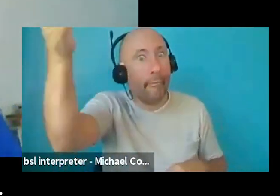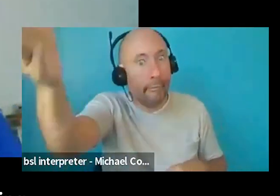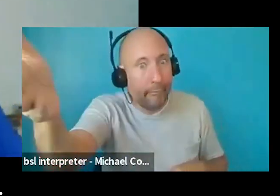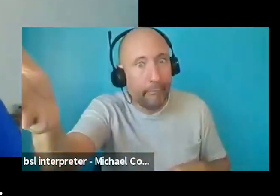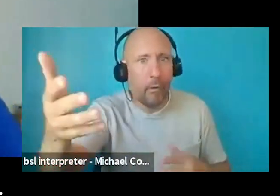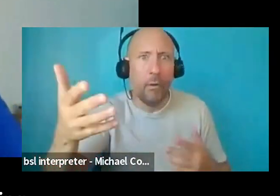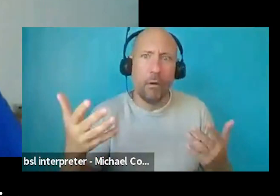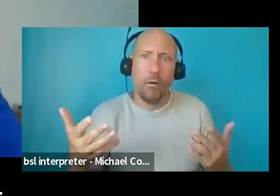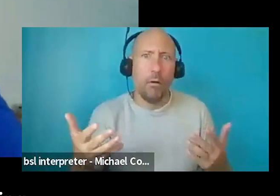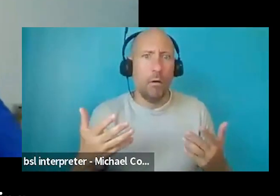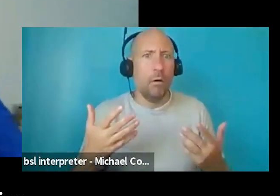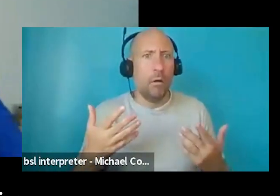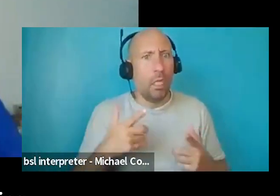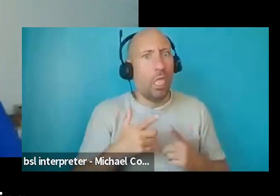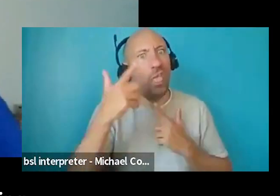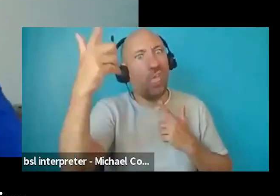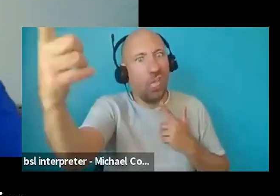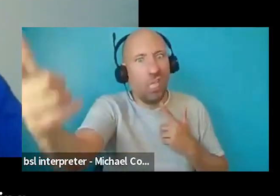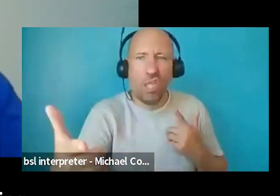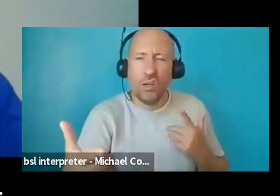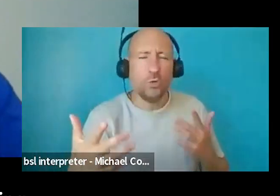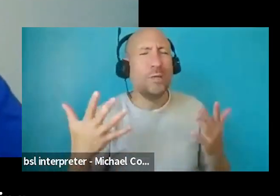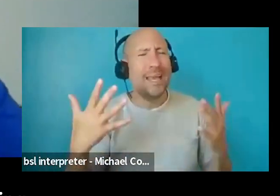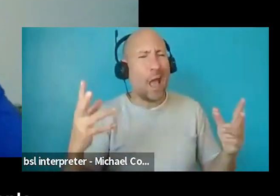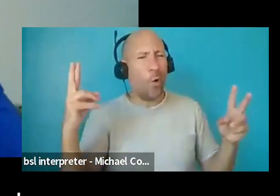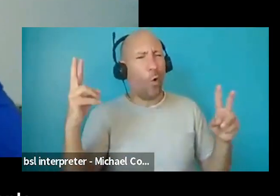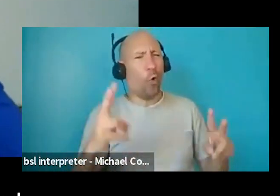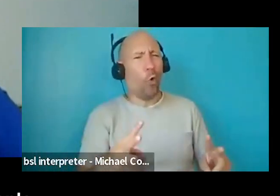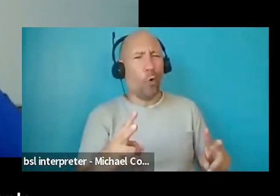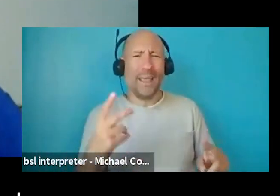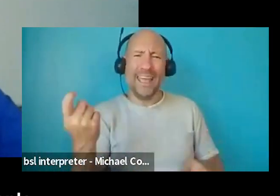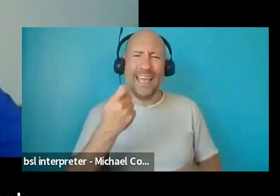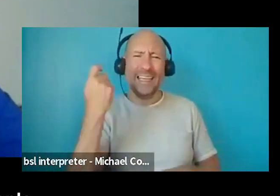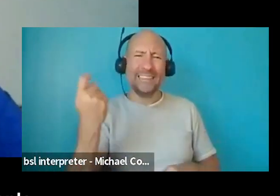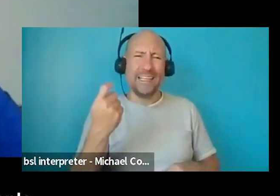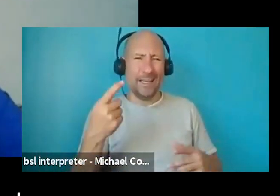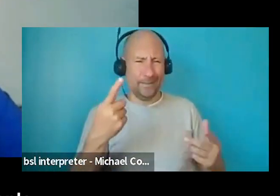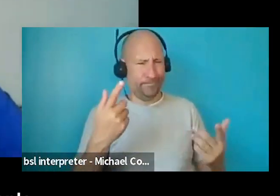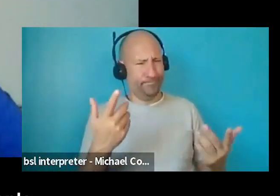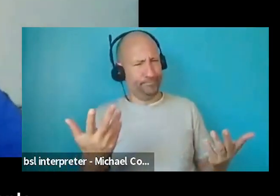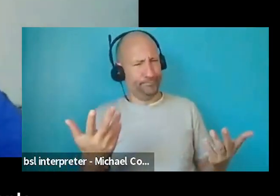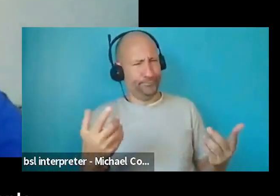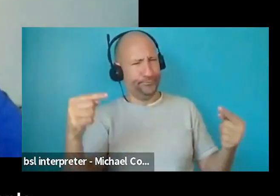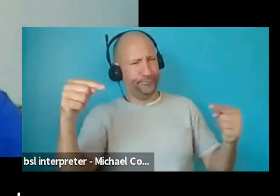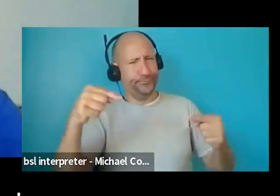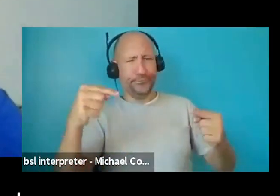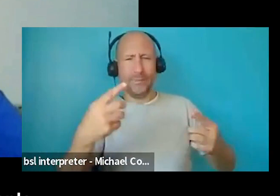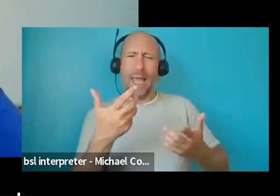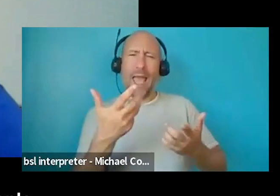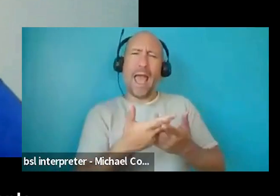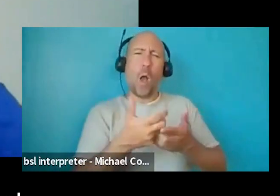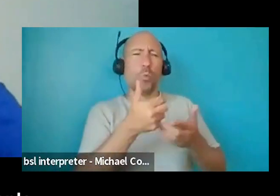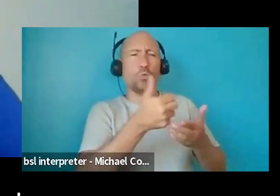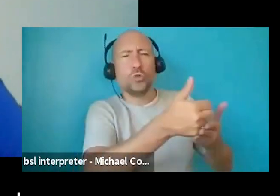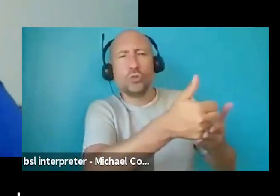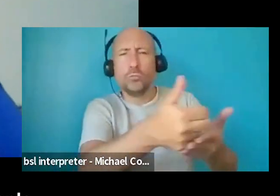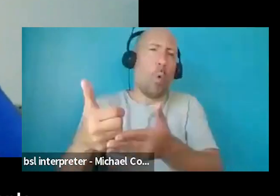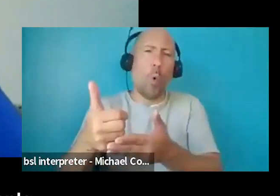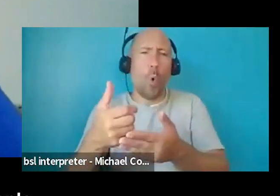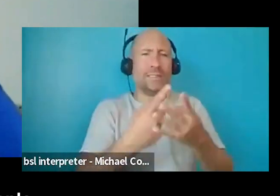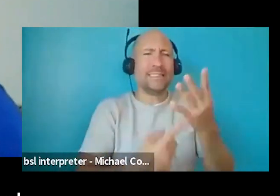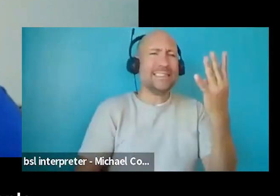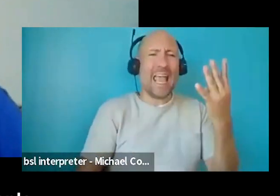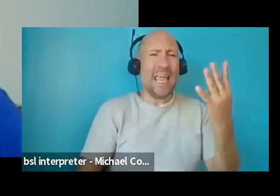also looking at the whole ecosystem in Italy. How can you support disabled people who want to be a